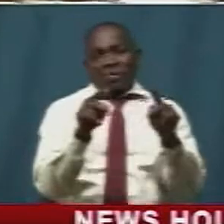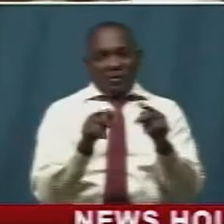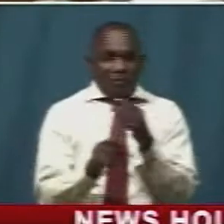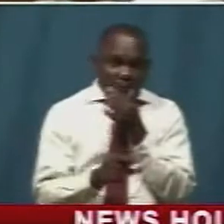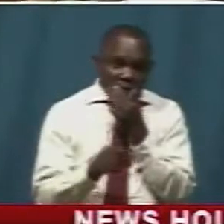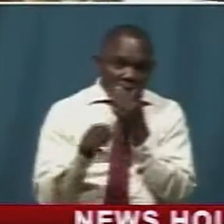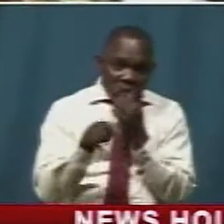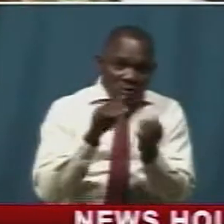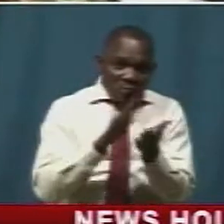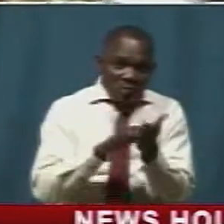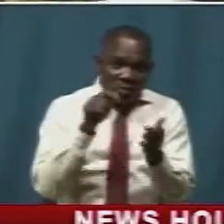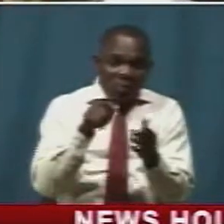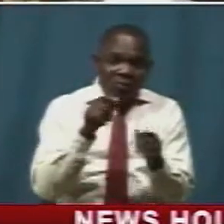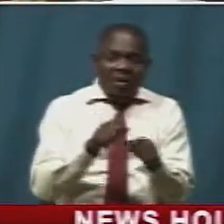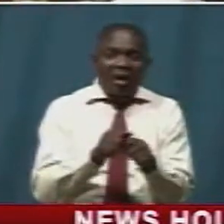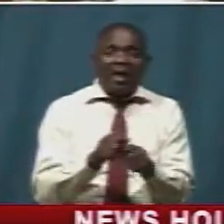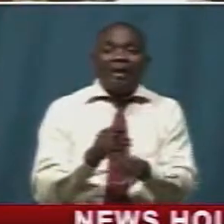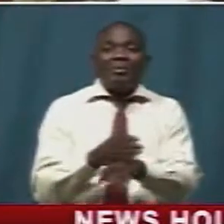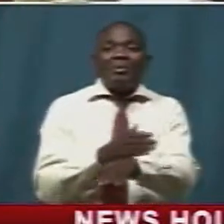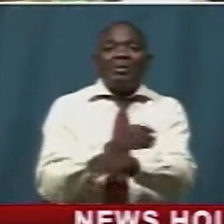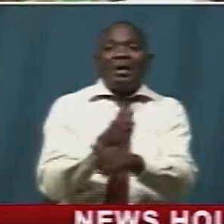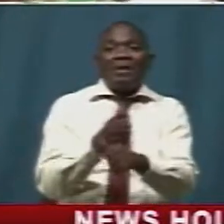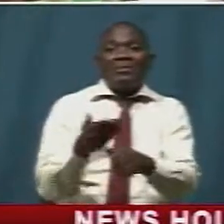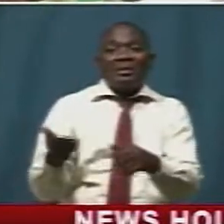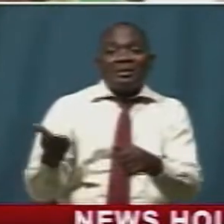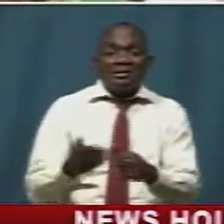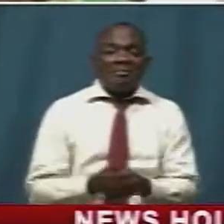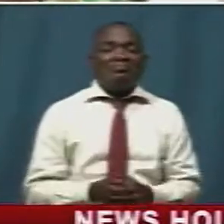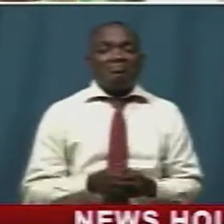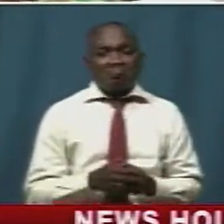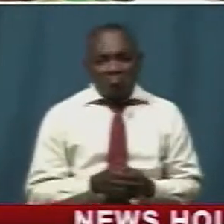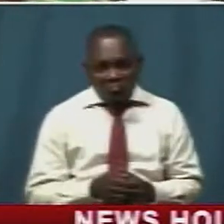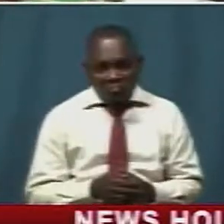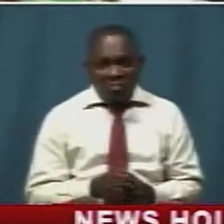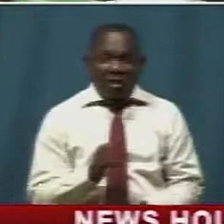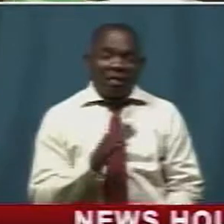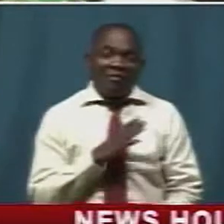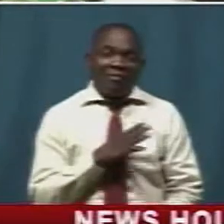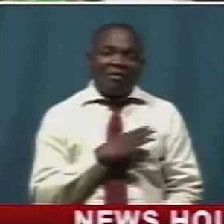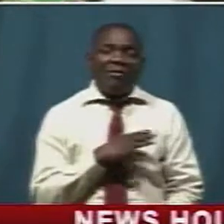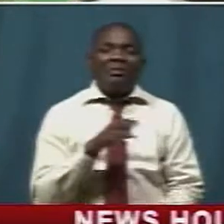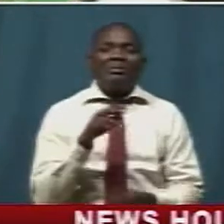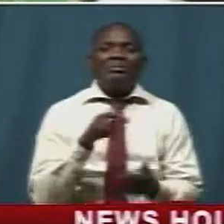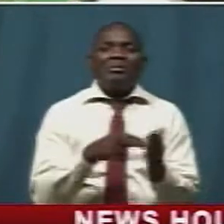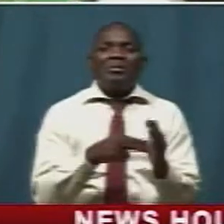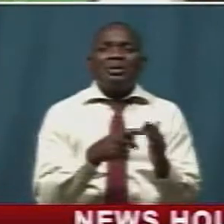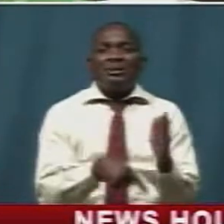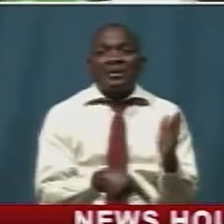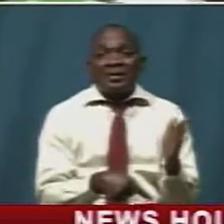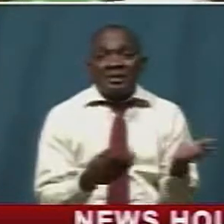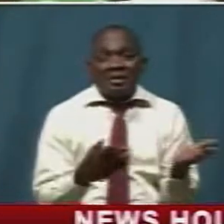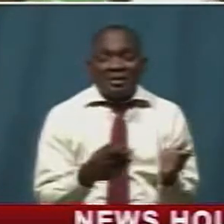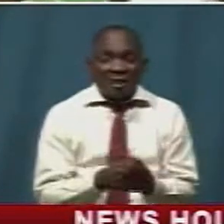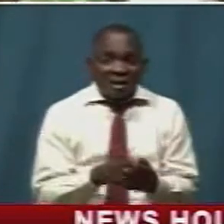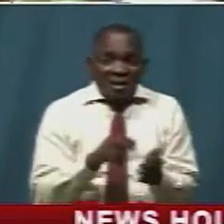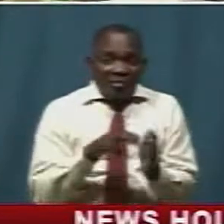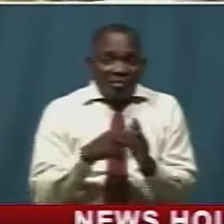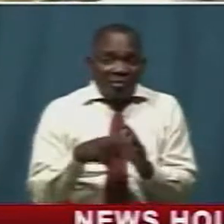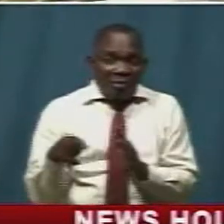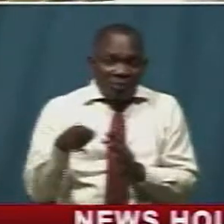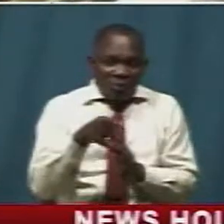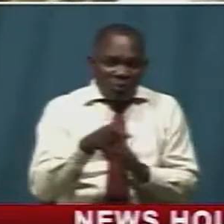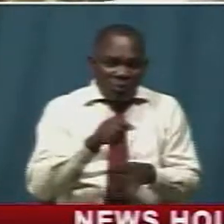Yes. Do you believe you can excel in everything you do? Yes. So what does it take? It takes